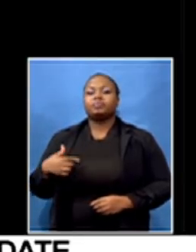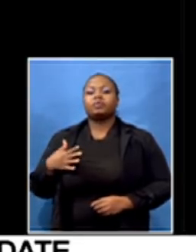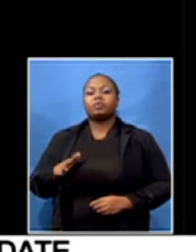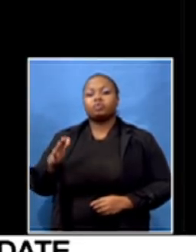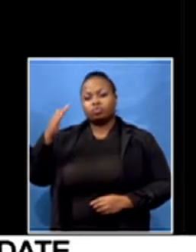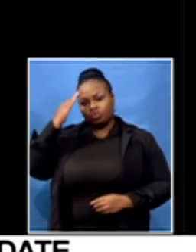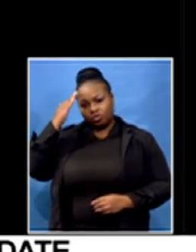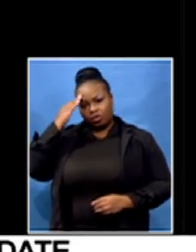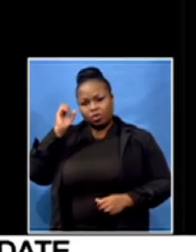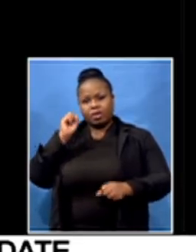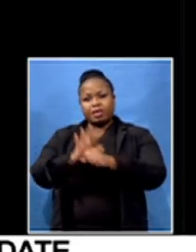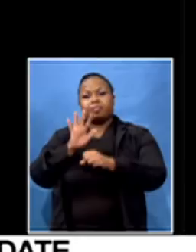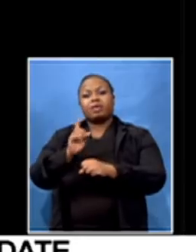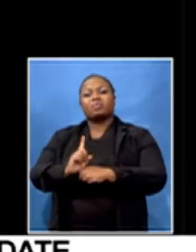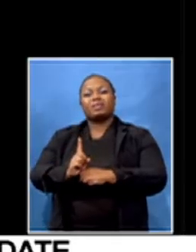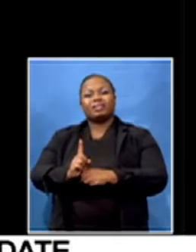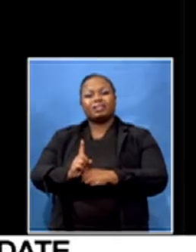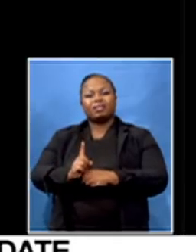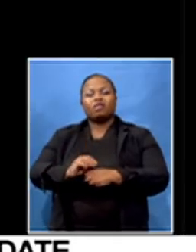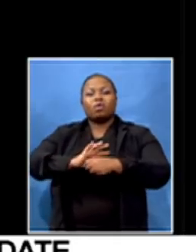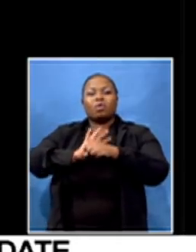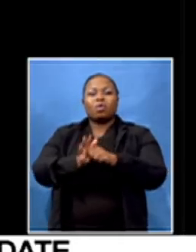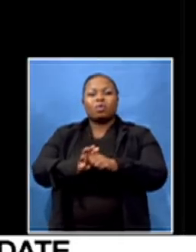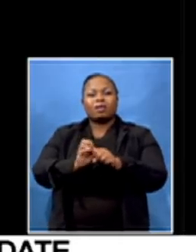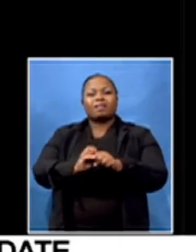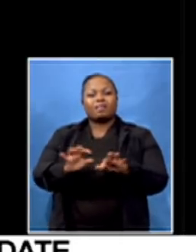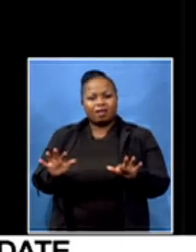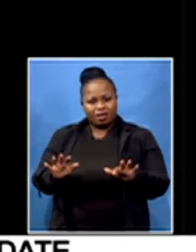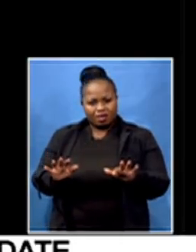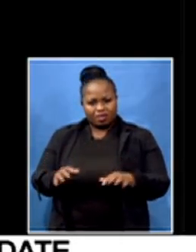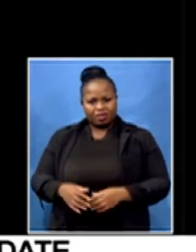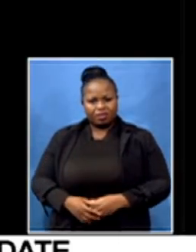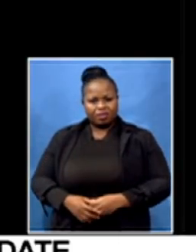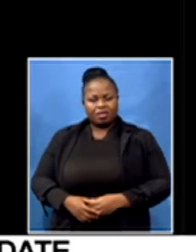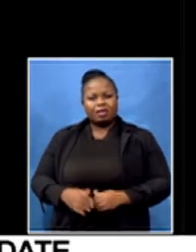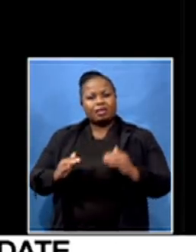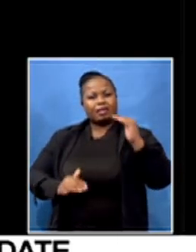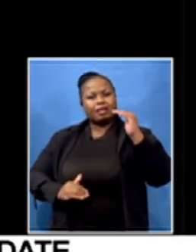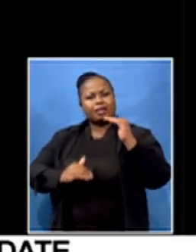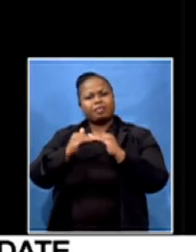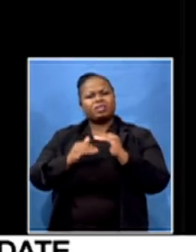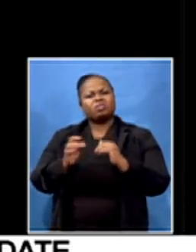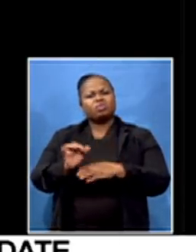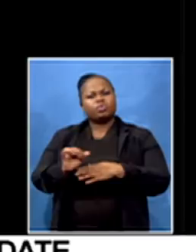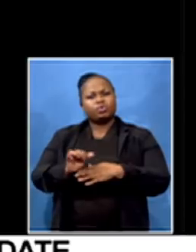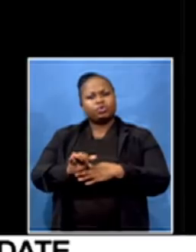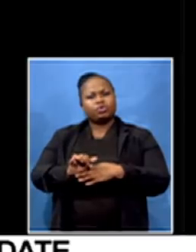the impact of COVID-19 on what delimitations,